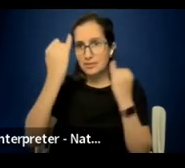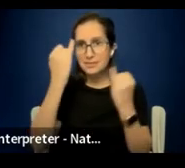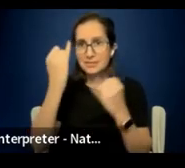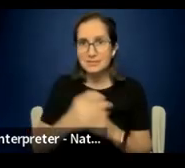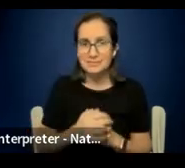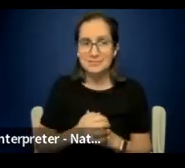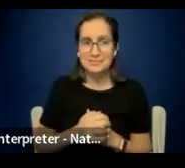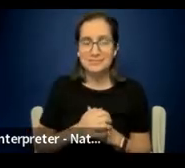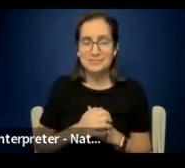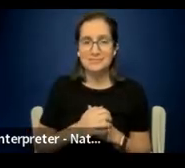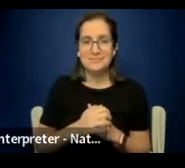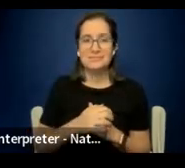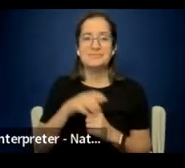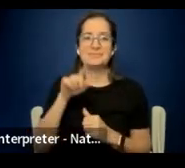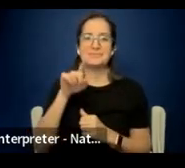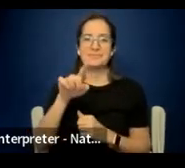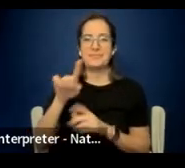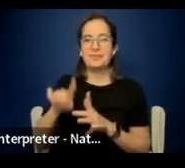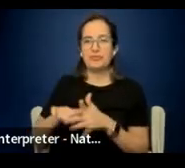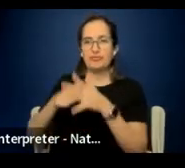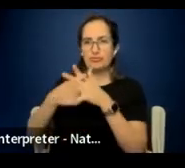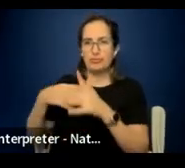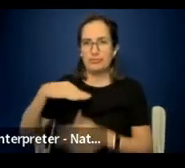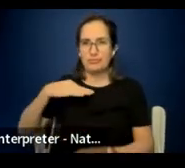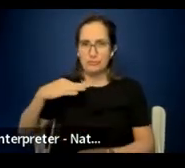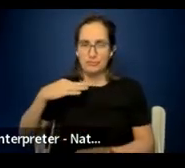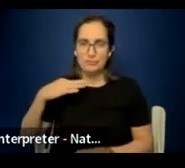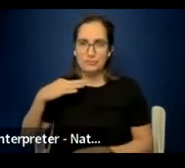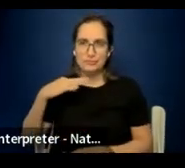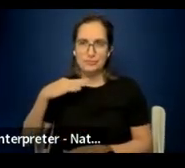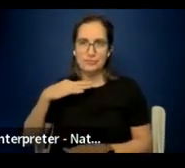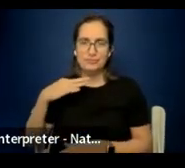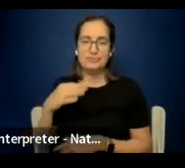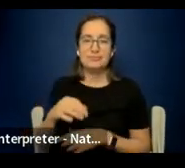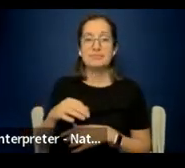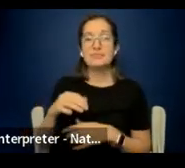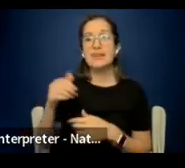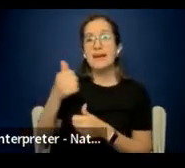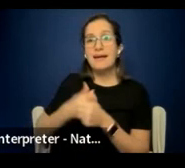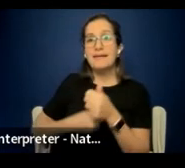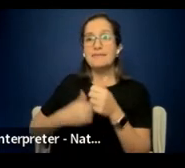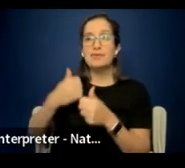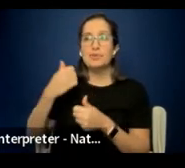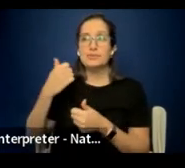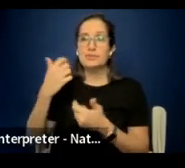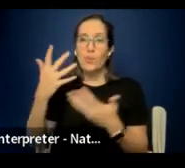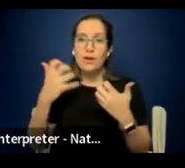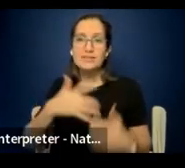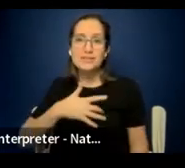So onboarding volunteers, everybody wants to feel kind of welcome when they arrive. They want to feel like, you know,